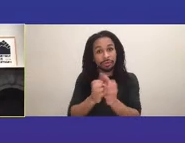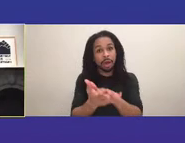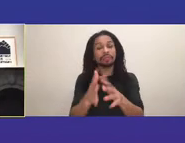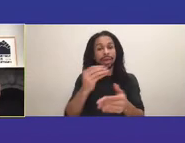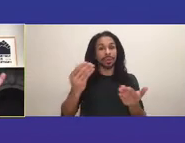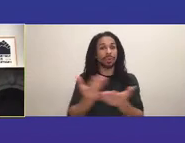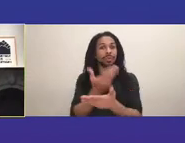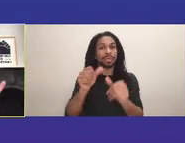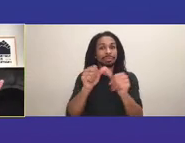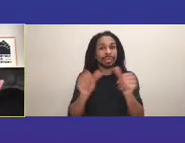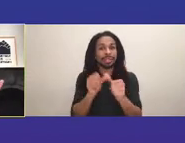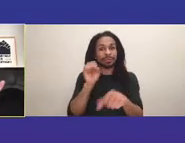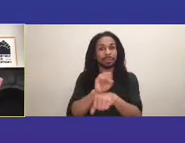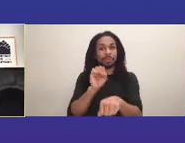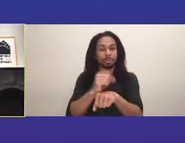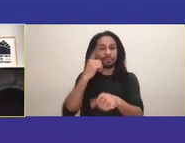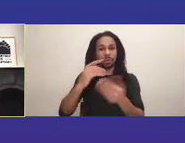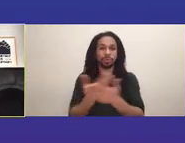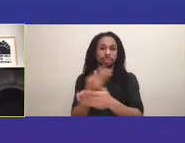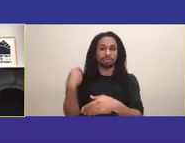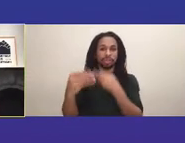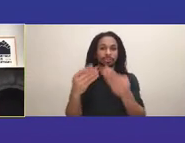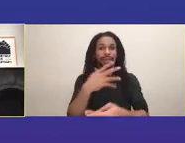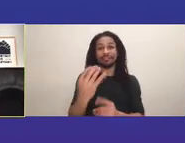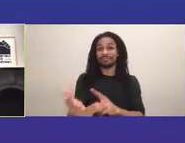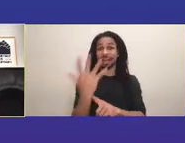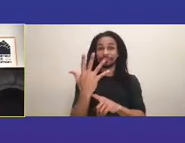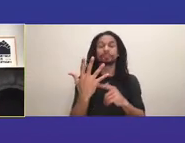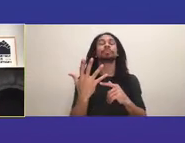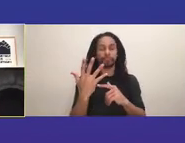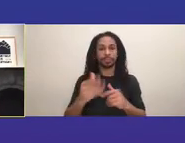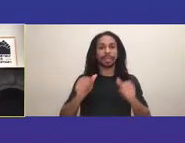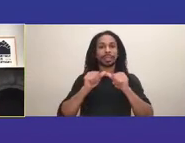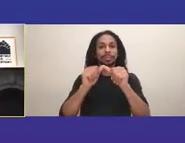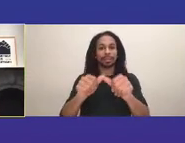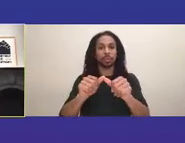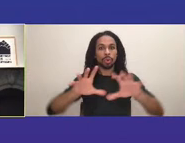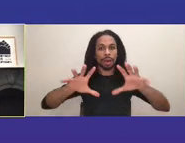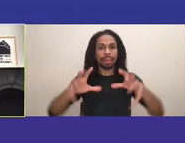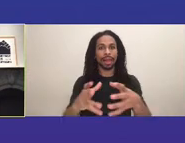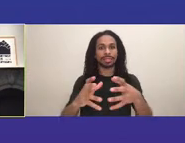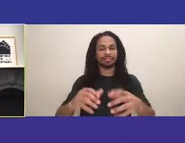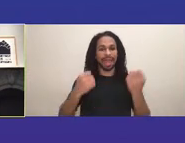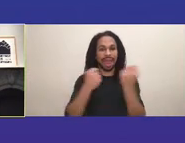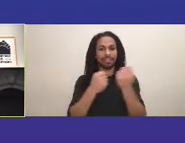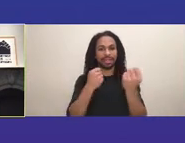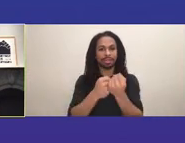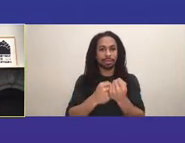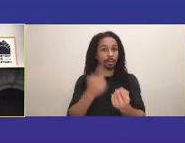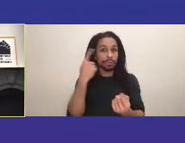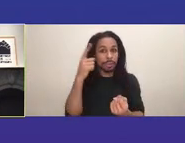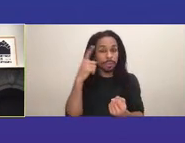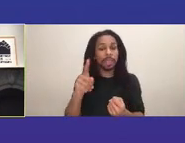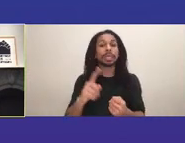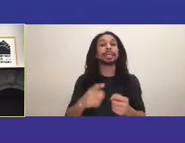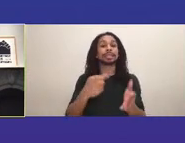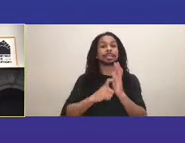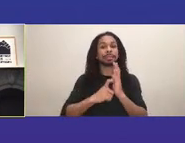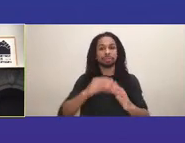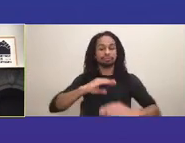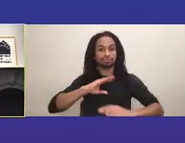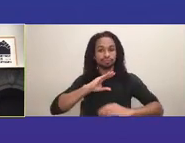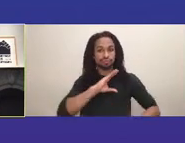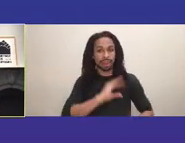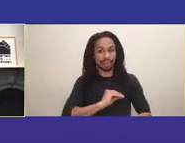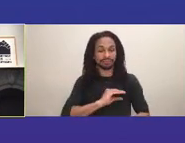generation. And five, continue collective advocacy to demand relief,